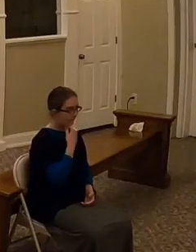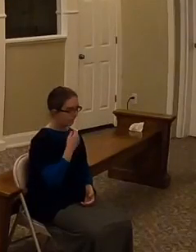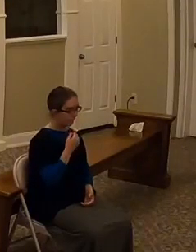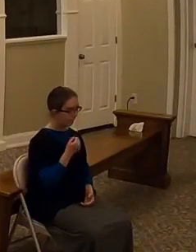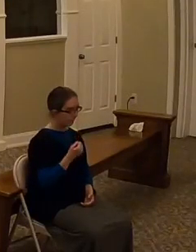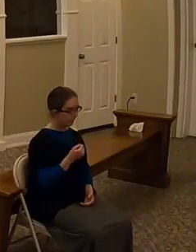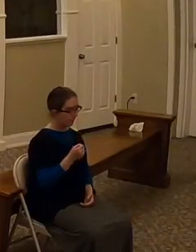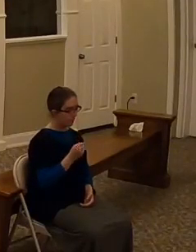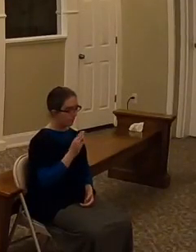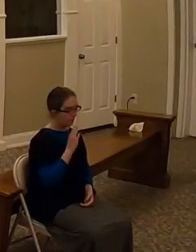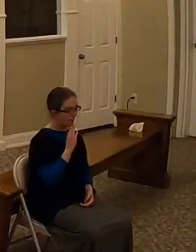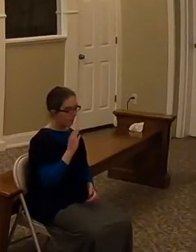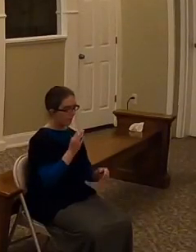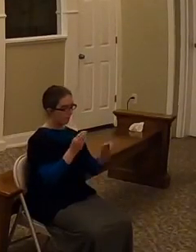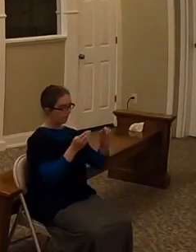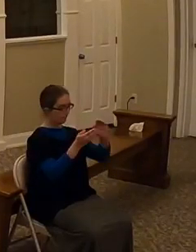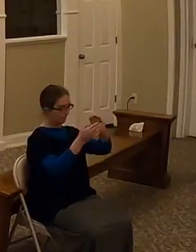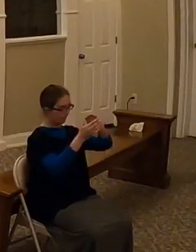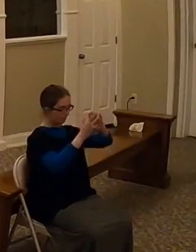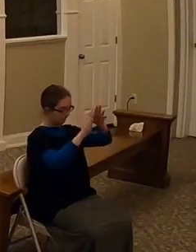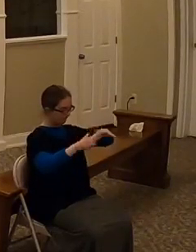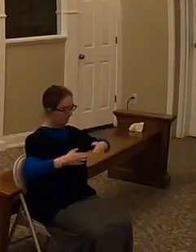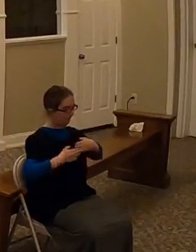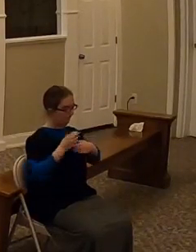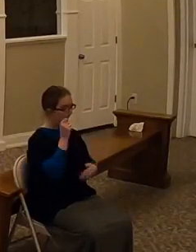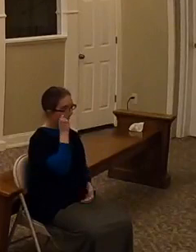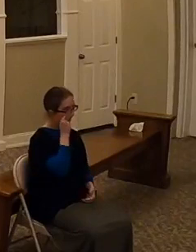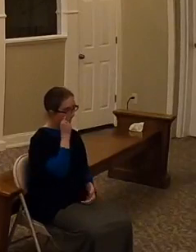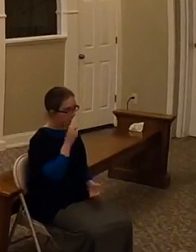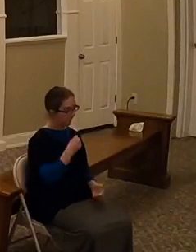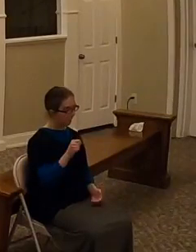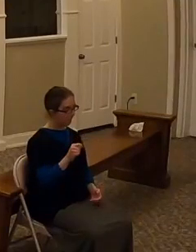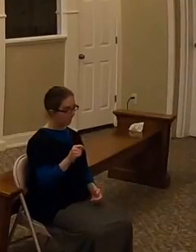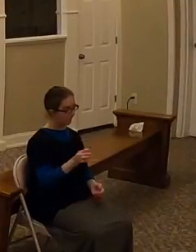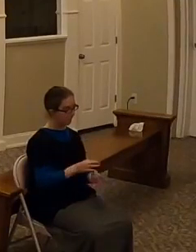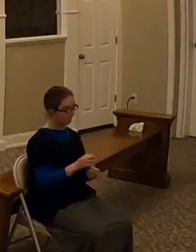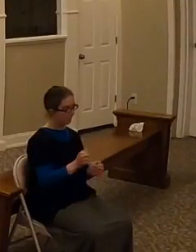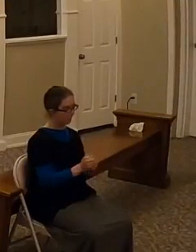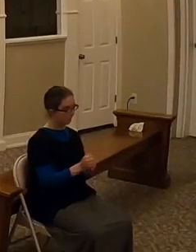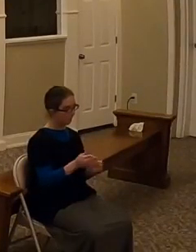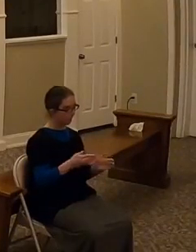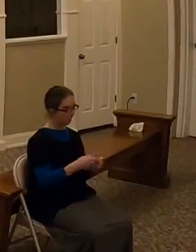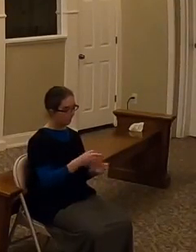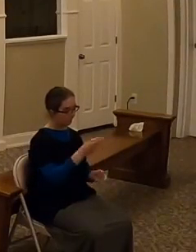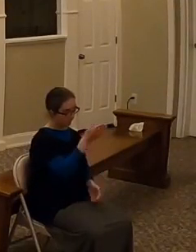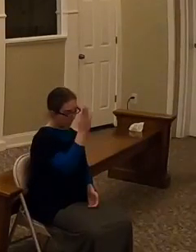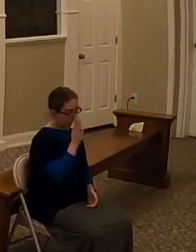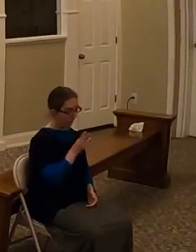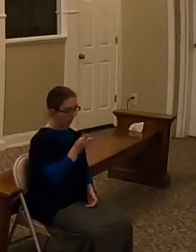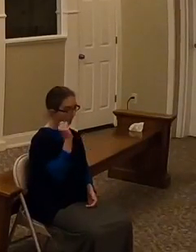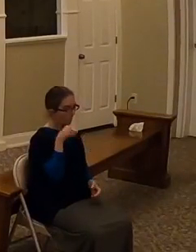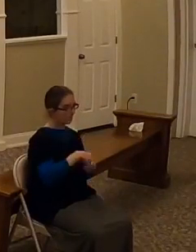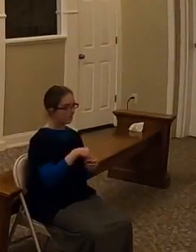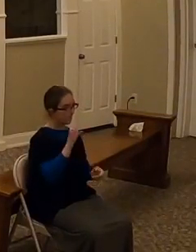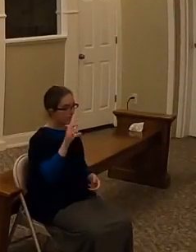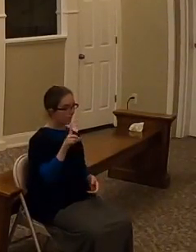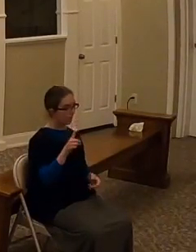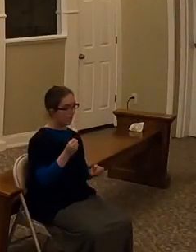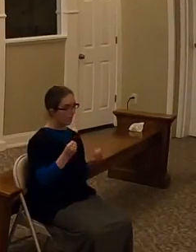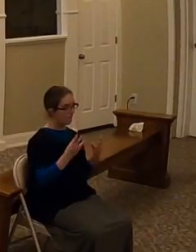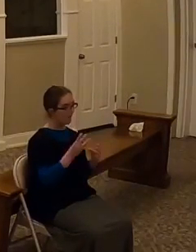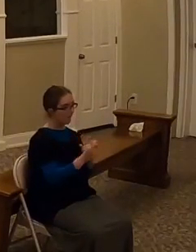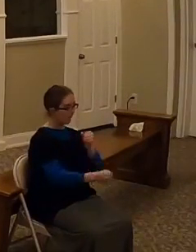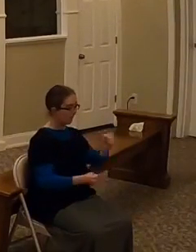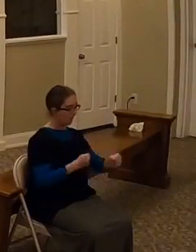anyway, they would be appeasing their own flesh. But the spirits associated with this are against God. You know, I was in Florida here several years